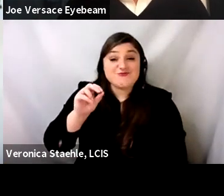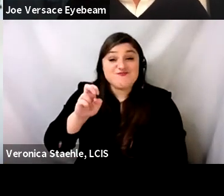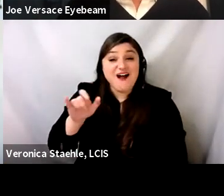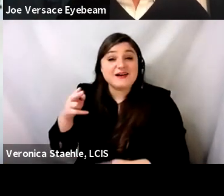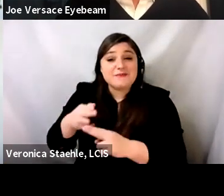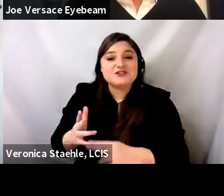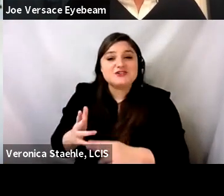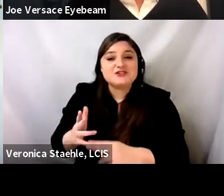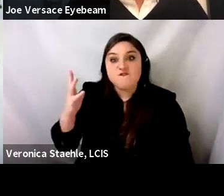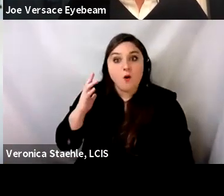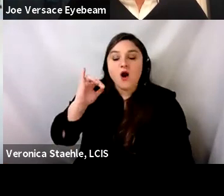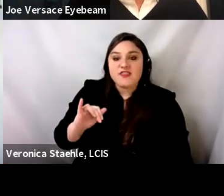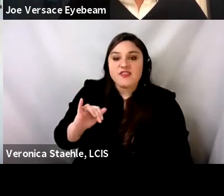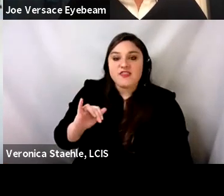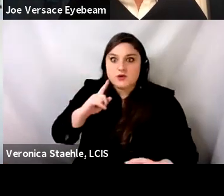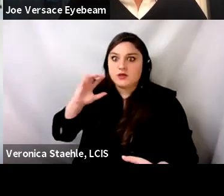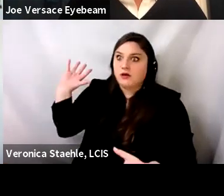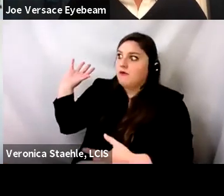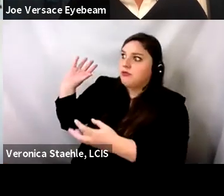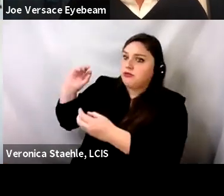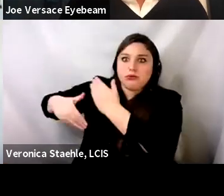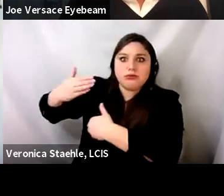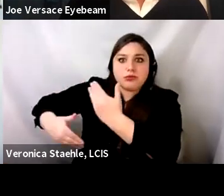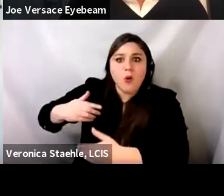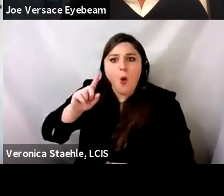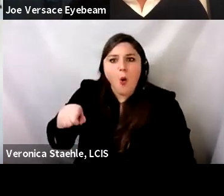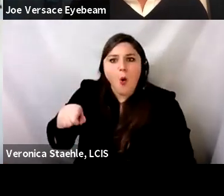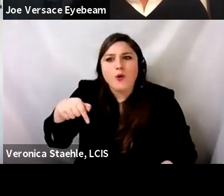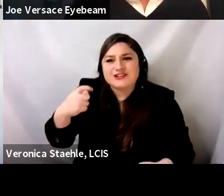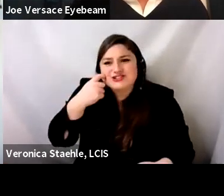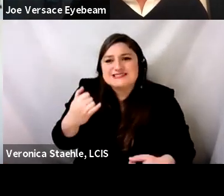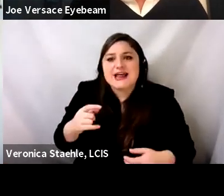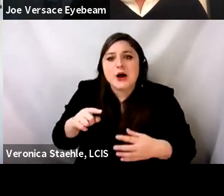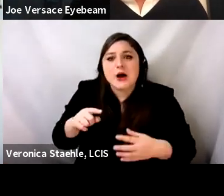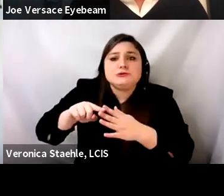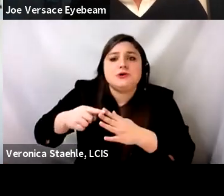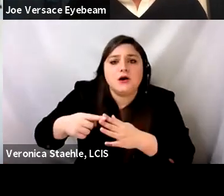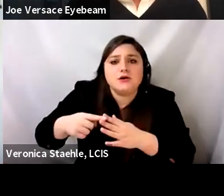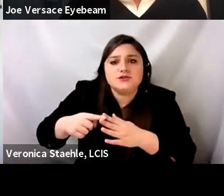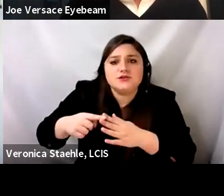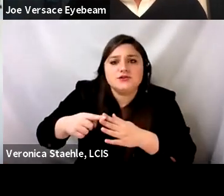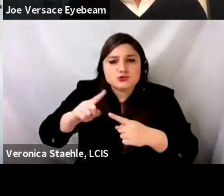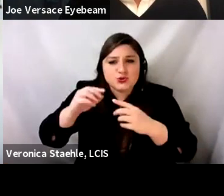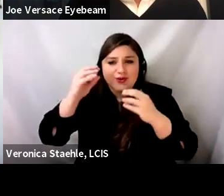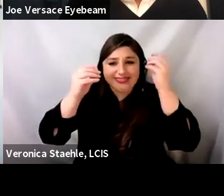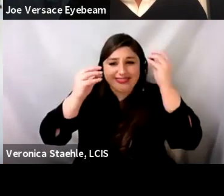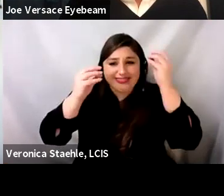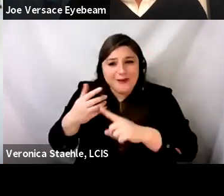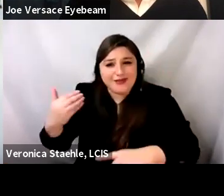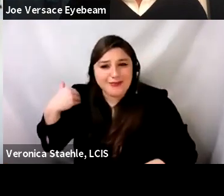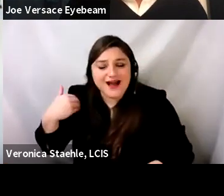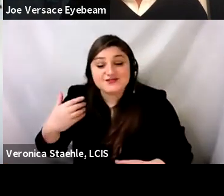of what the years meant and what's been, you know, what are the learnings about success and